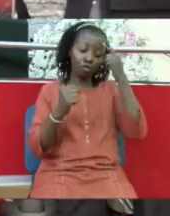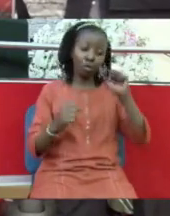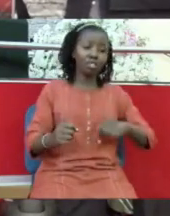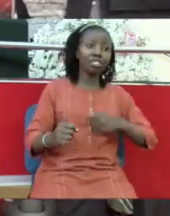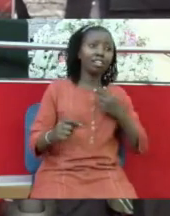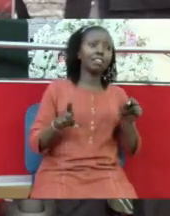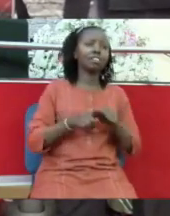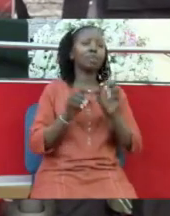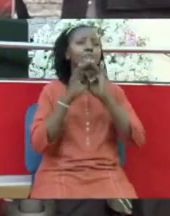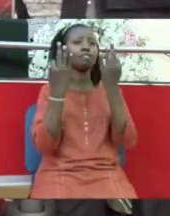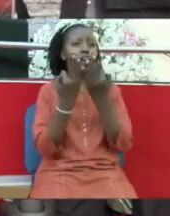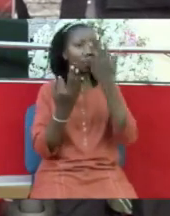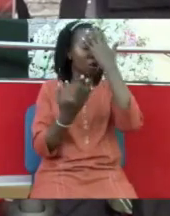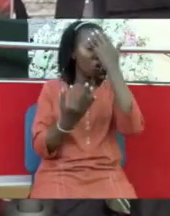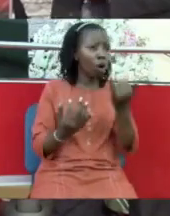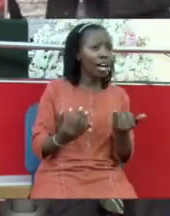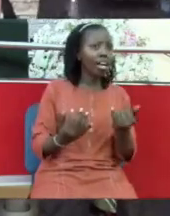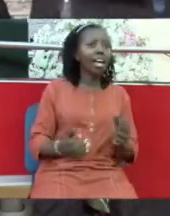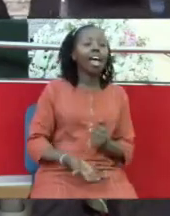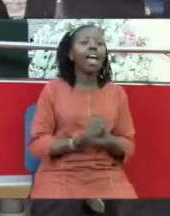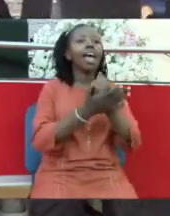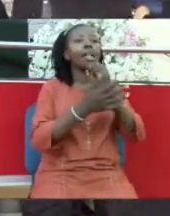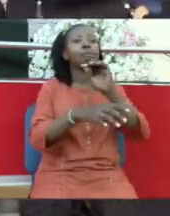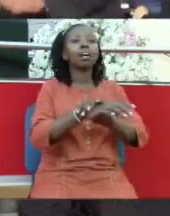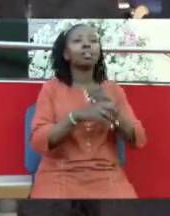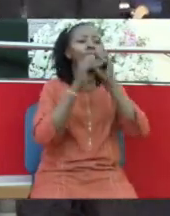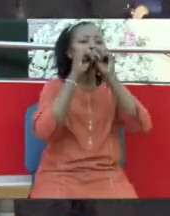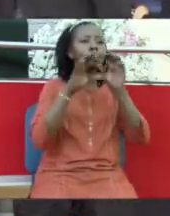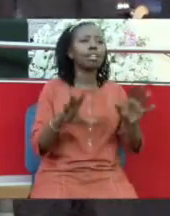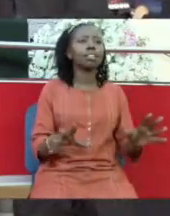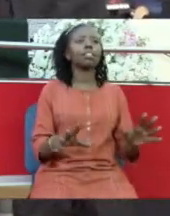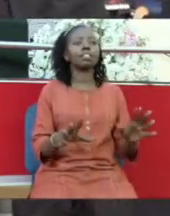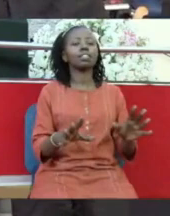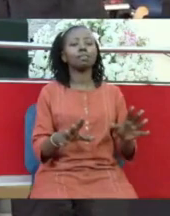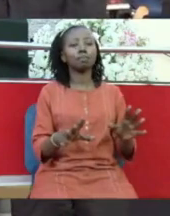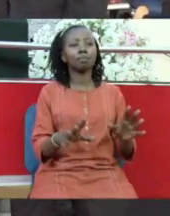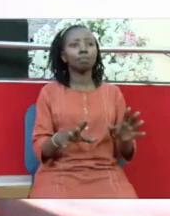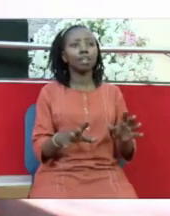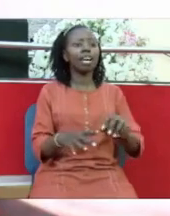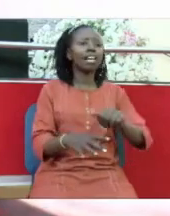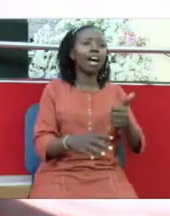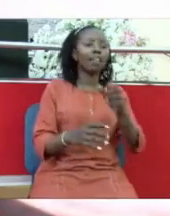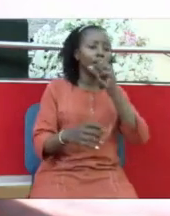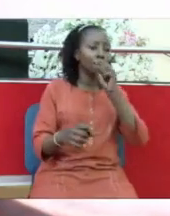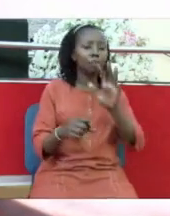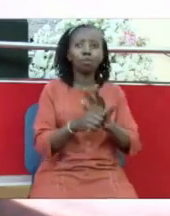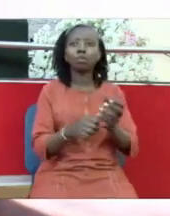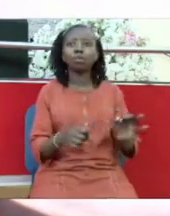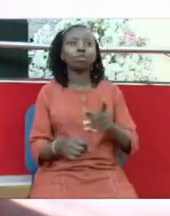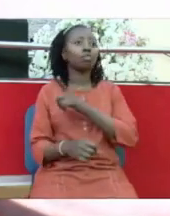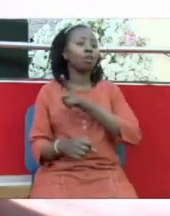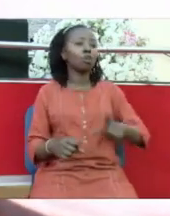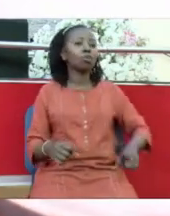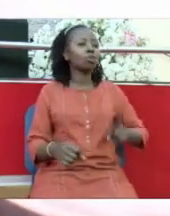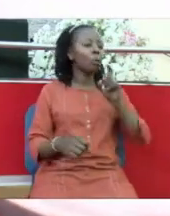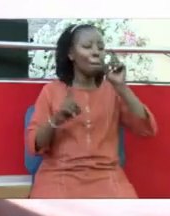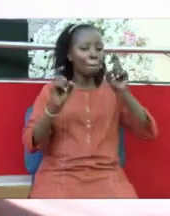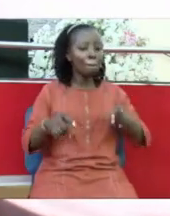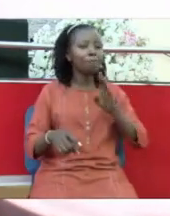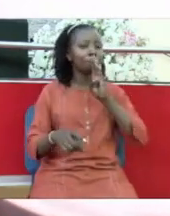because you are going to help them to catch their blessings. You are going to help them to catch the promises of God. You have to be